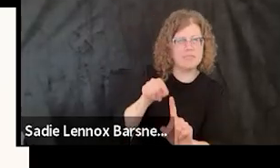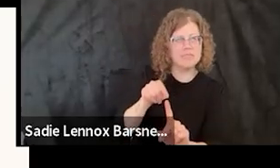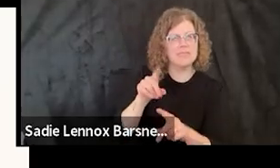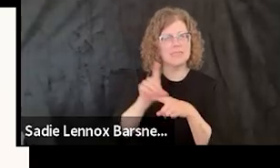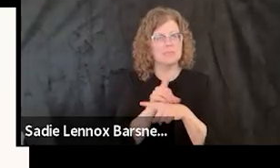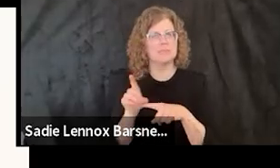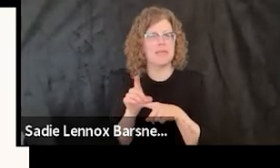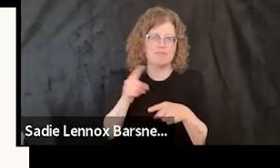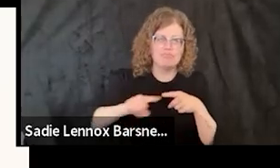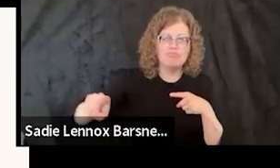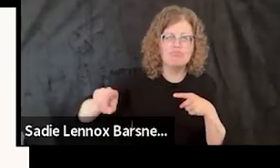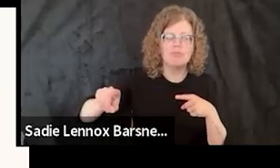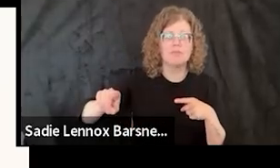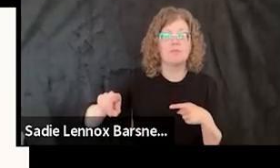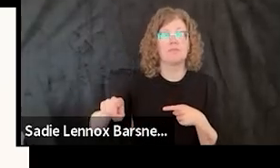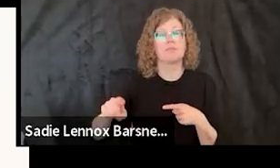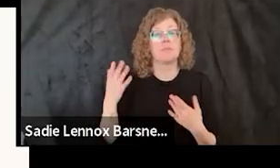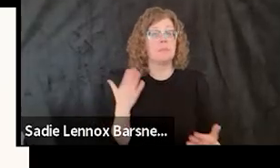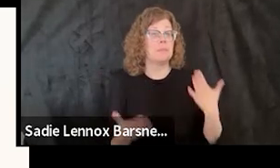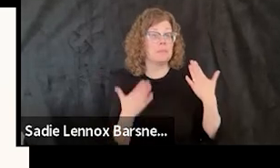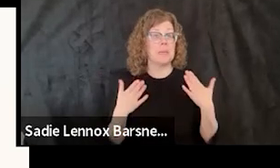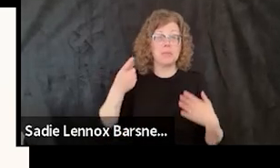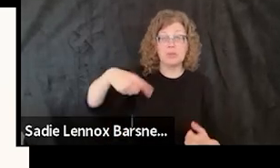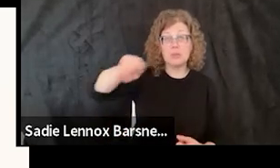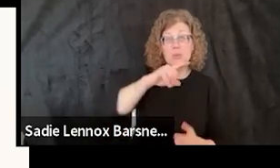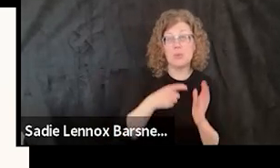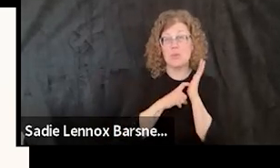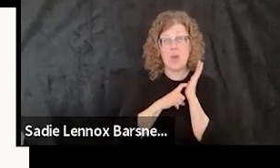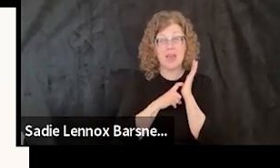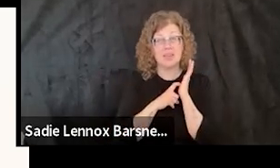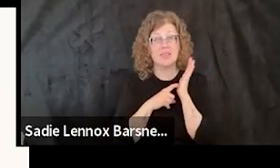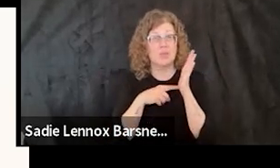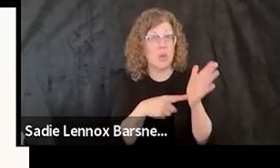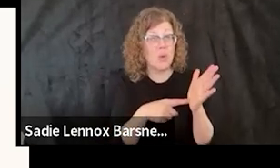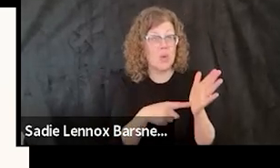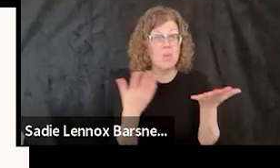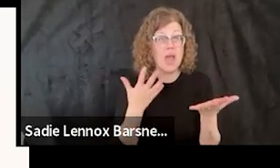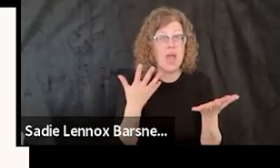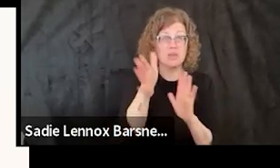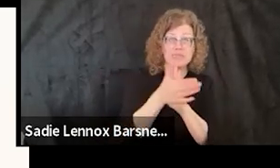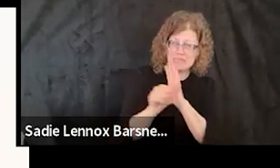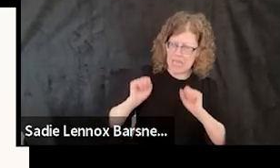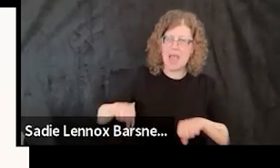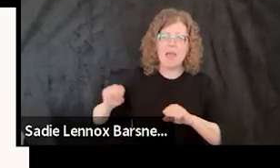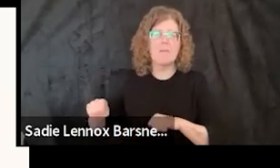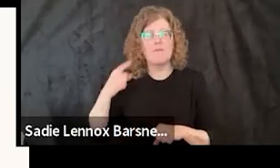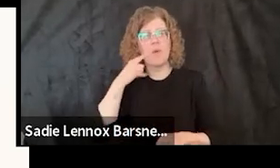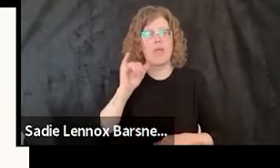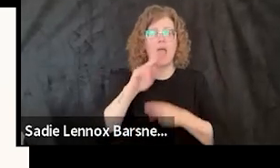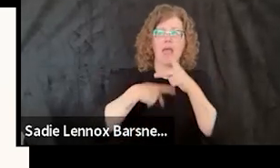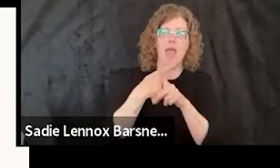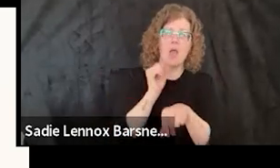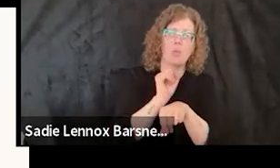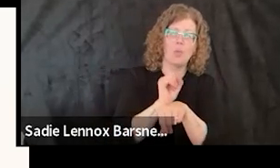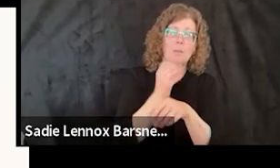You might also include something to demonstrate your capacity to undertake the work, such as